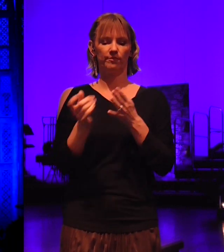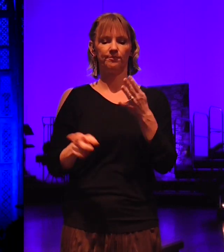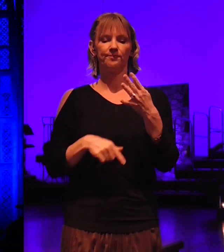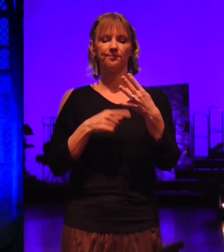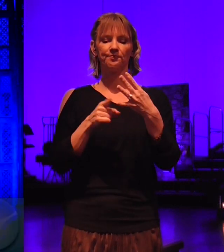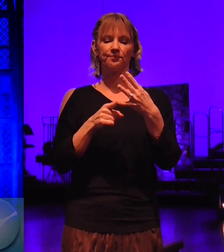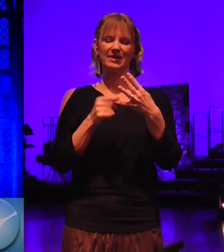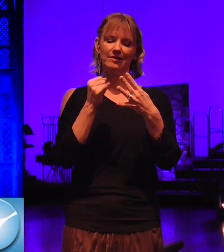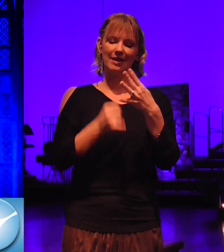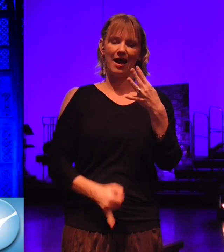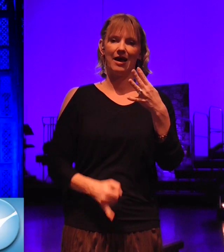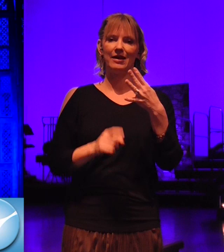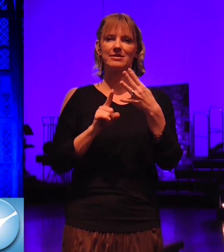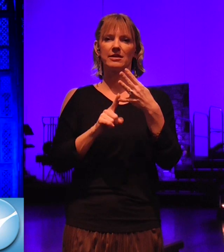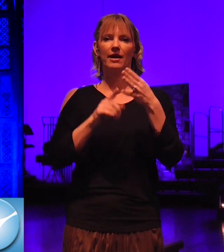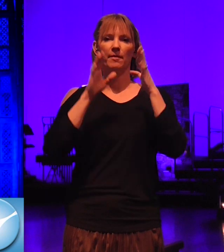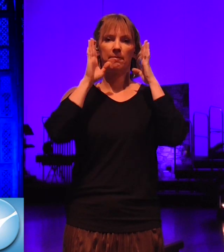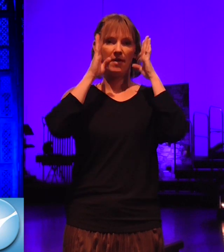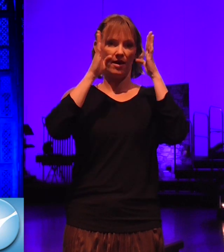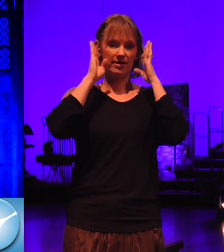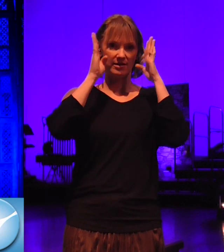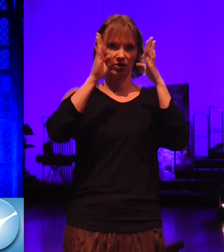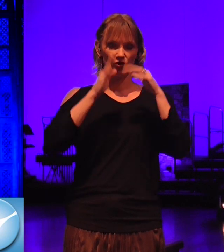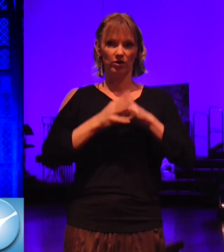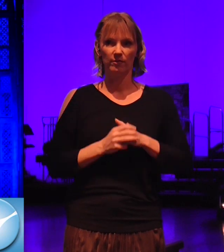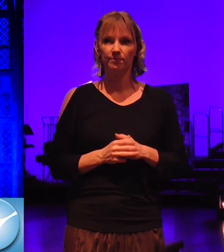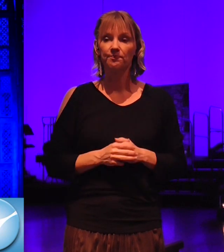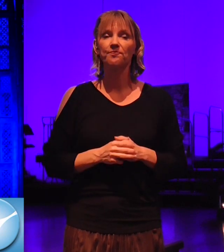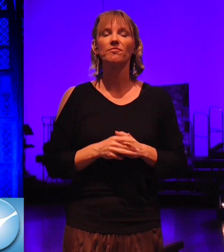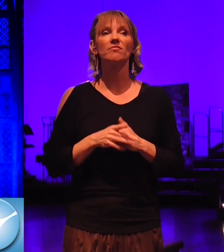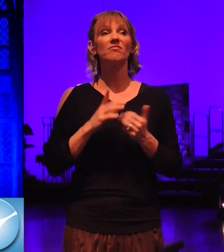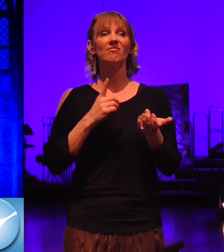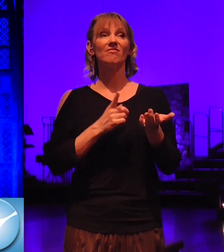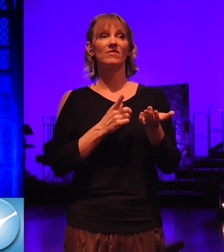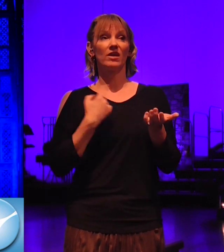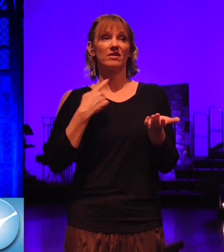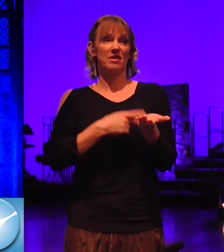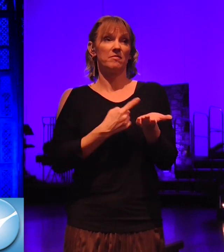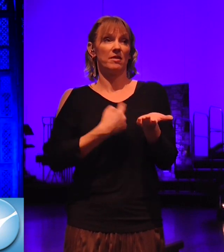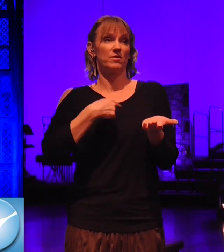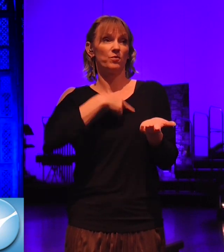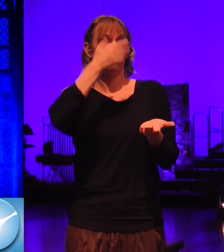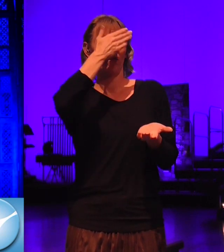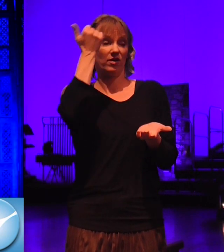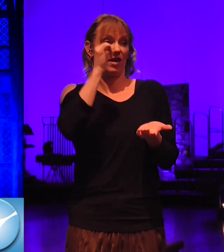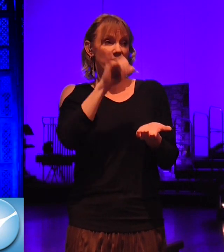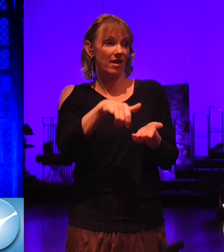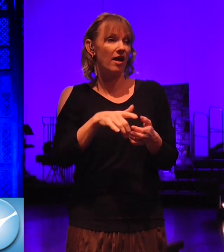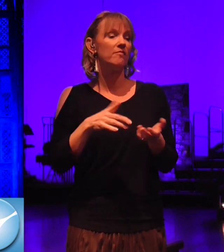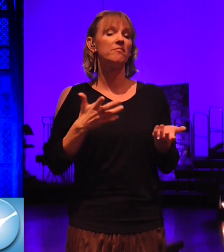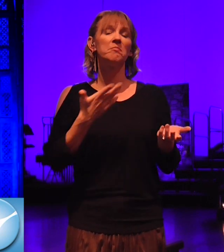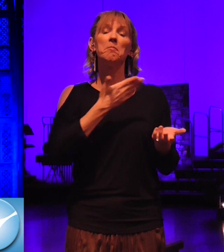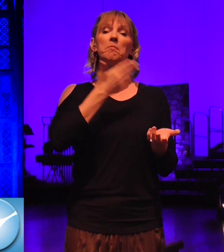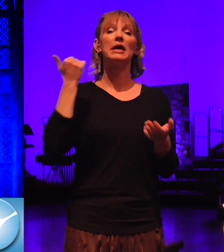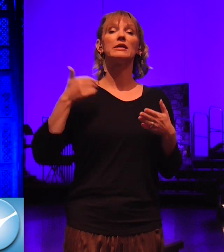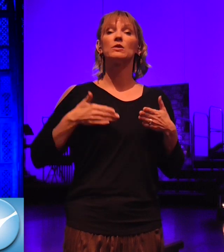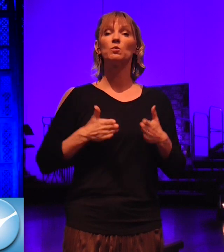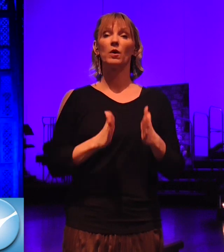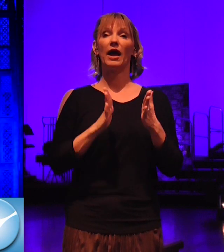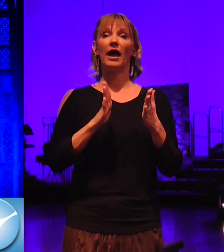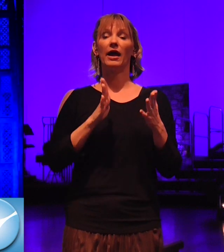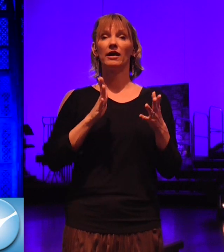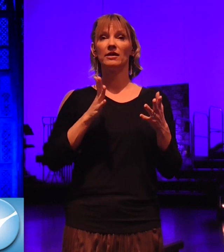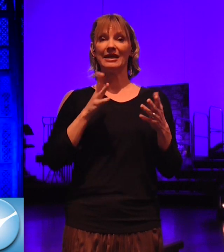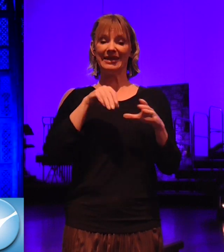pay attention. We forget that sometimes, that the best way to be in your garden is to